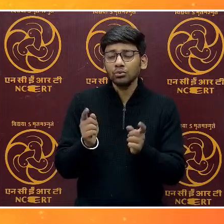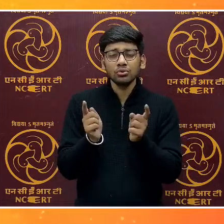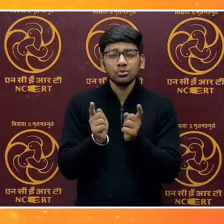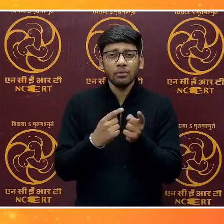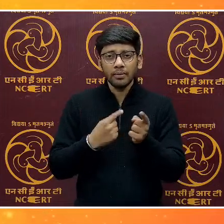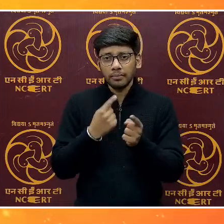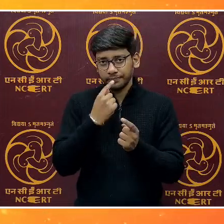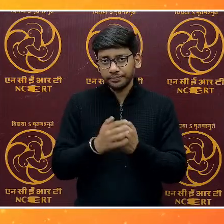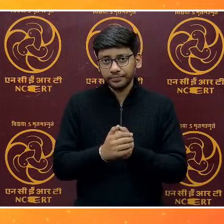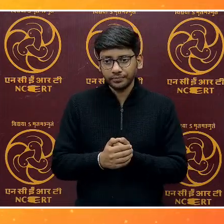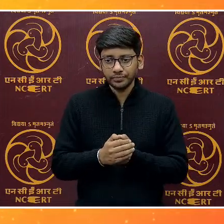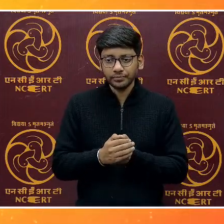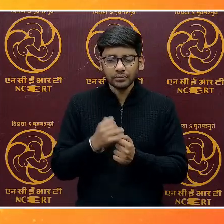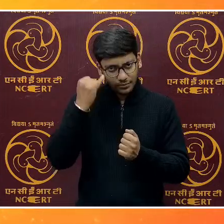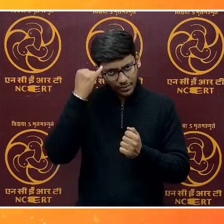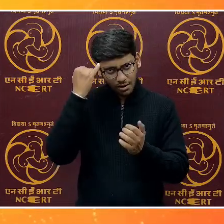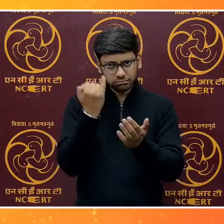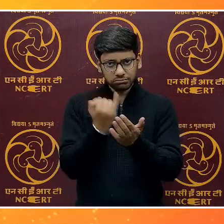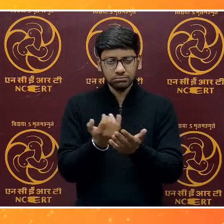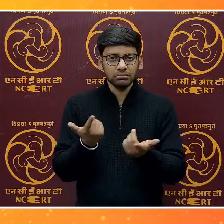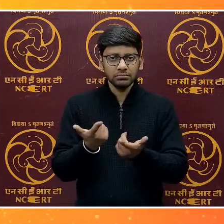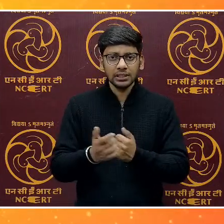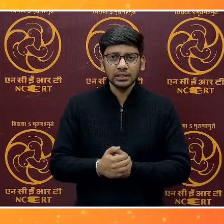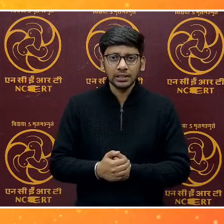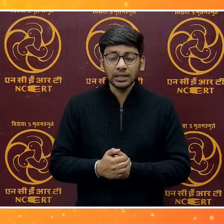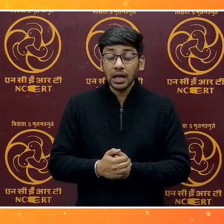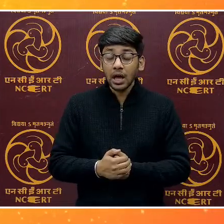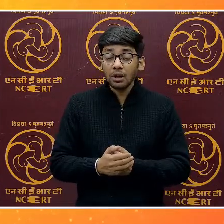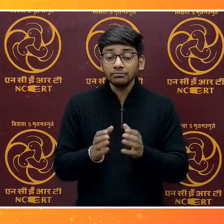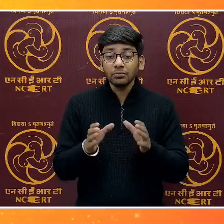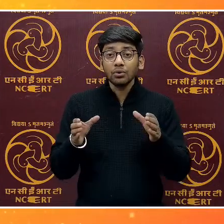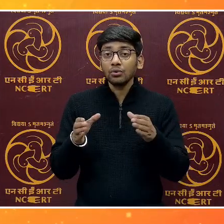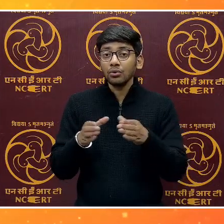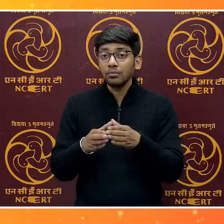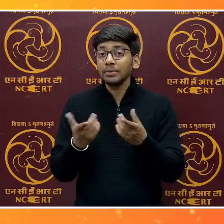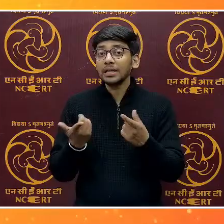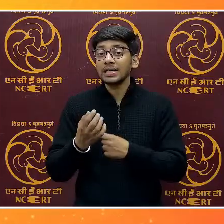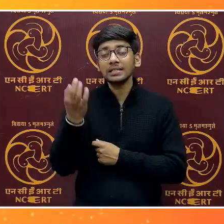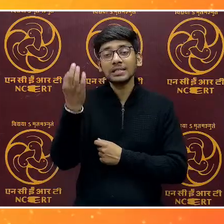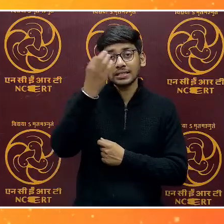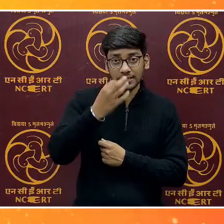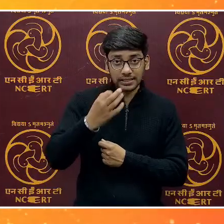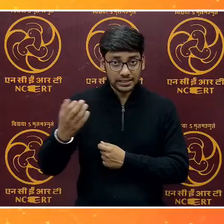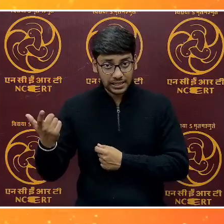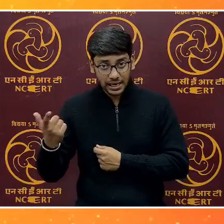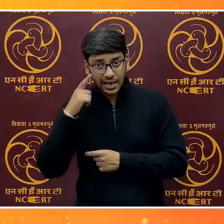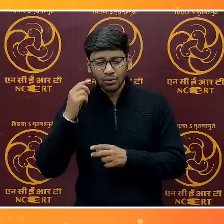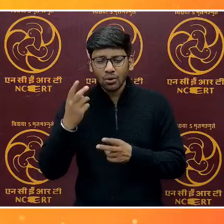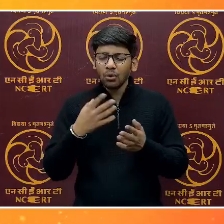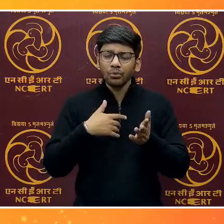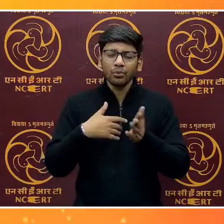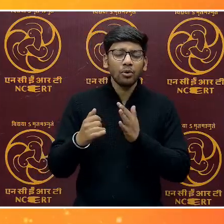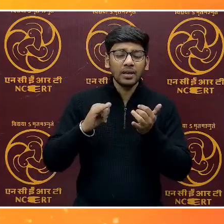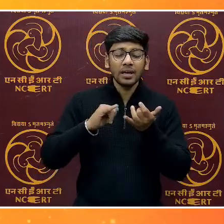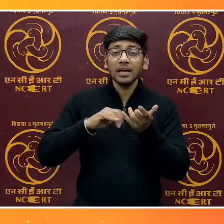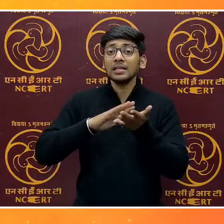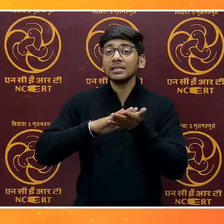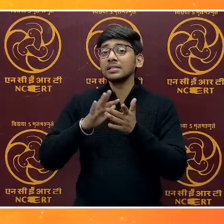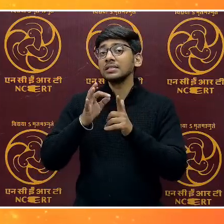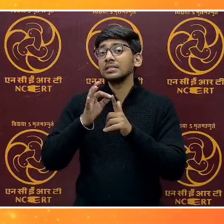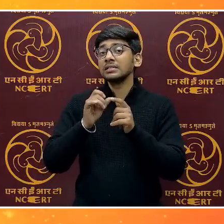Give them some hint at least. Yes, constellation is a group of stars which make certain shapes, which scientists